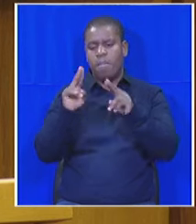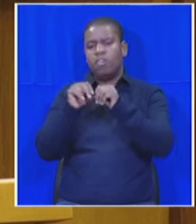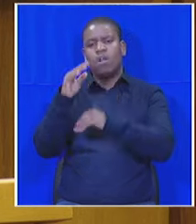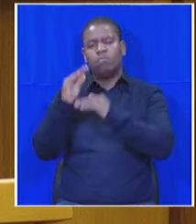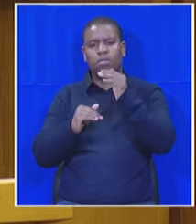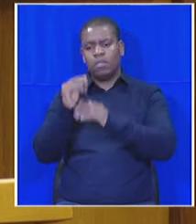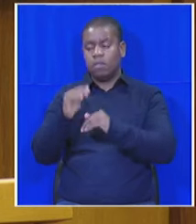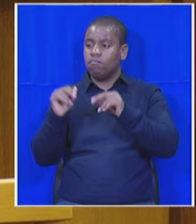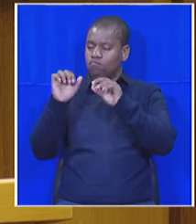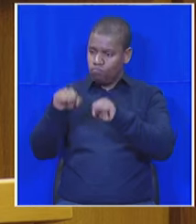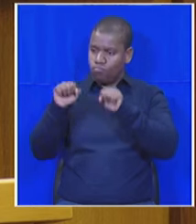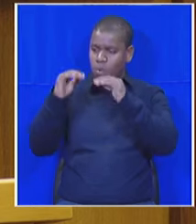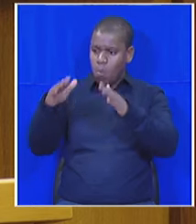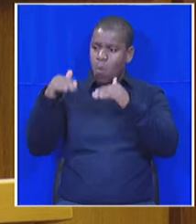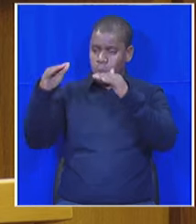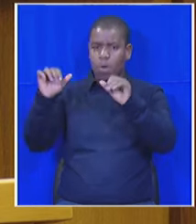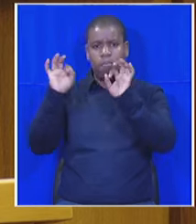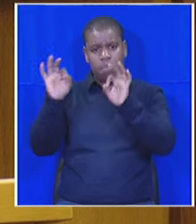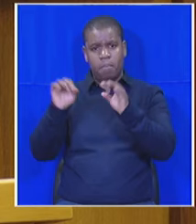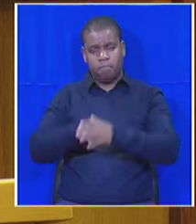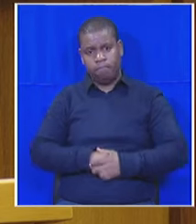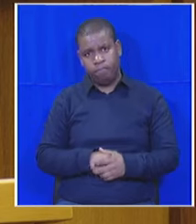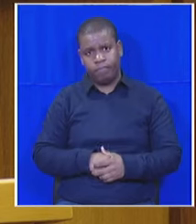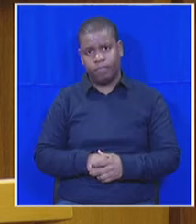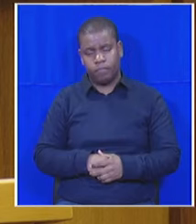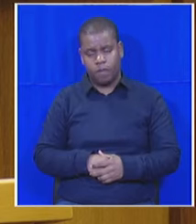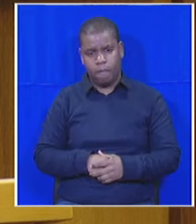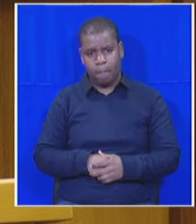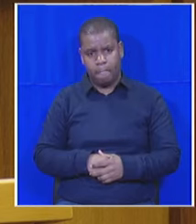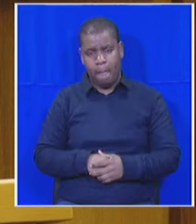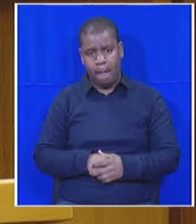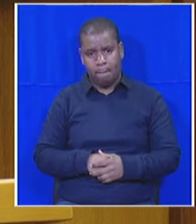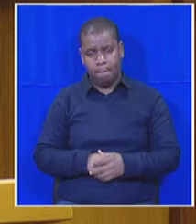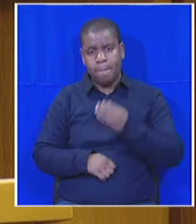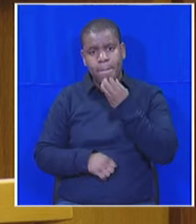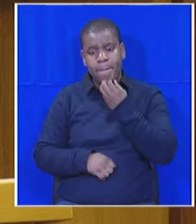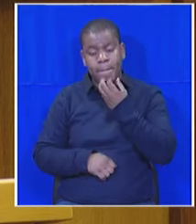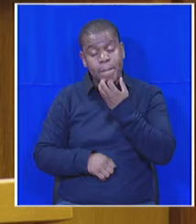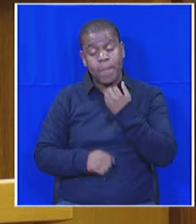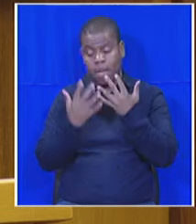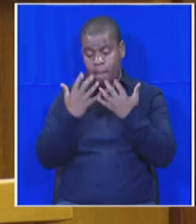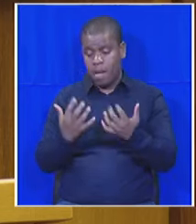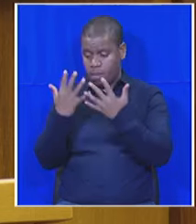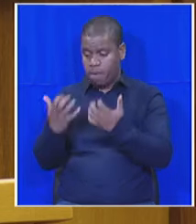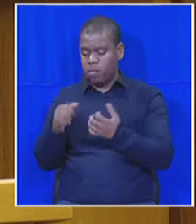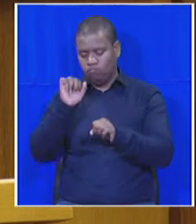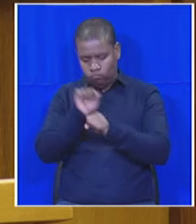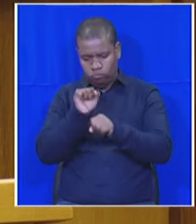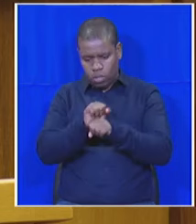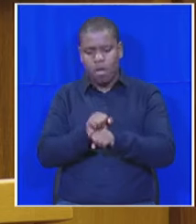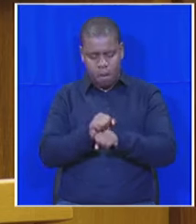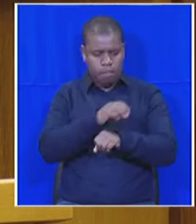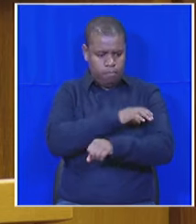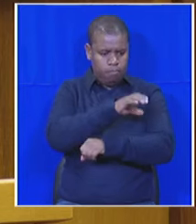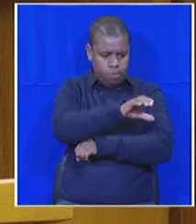national identity are high on our agenda. This budget will also create employment